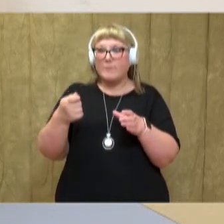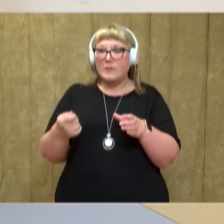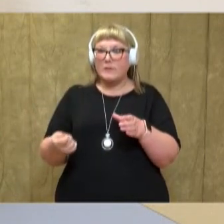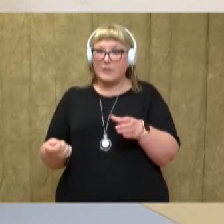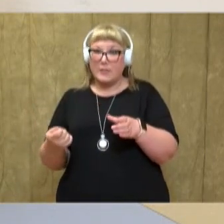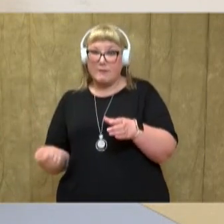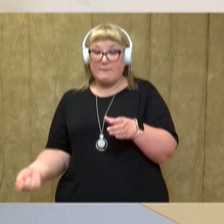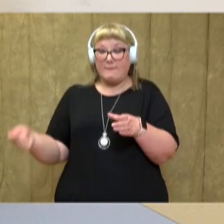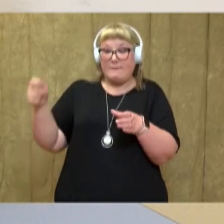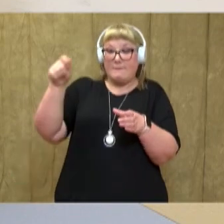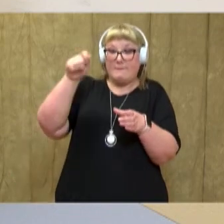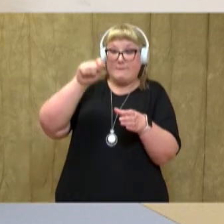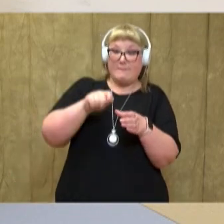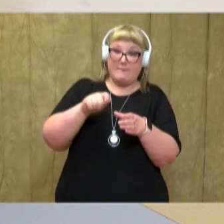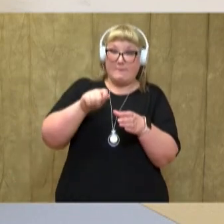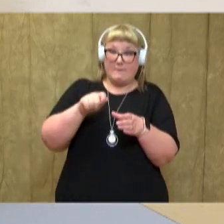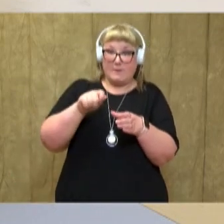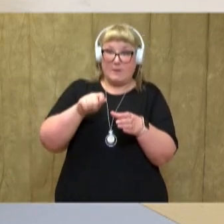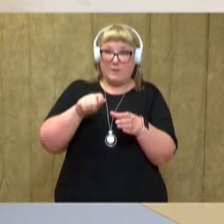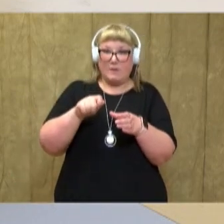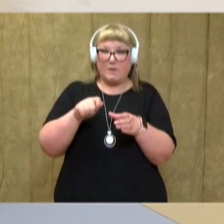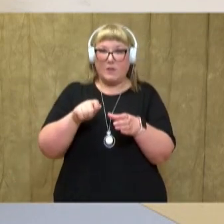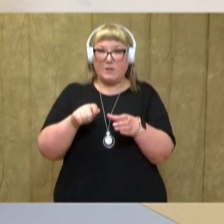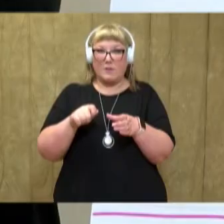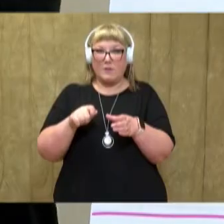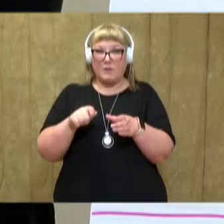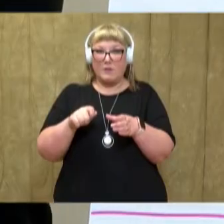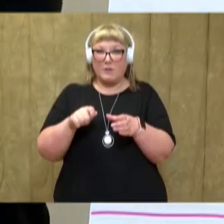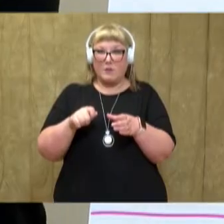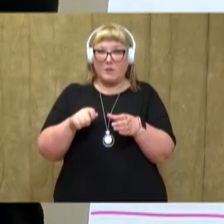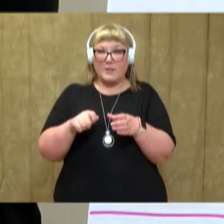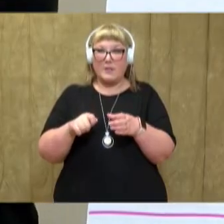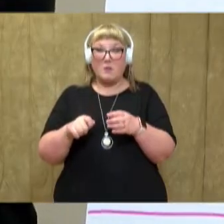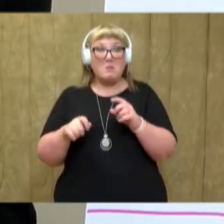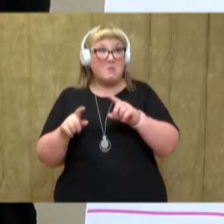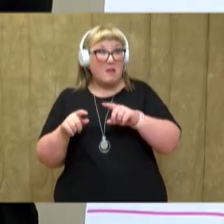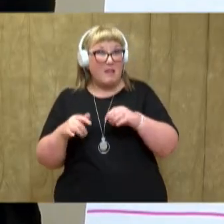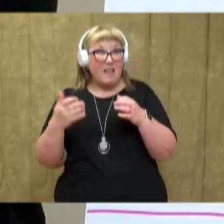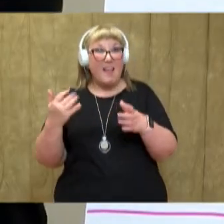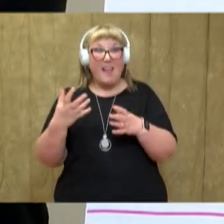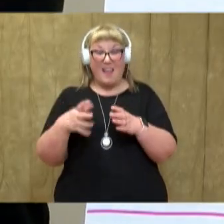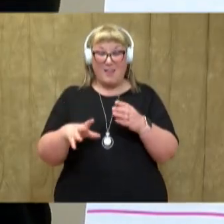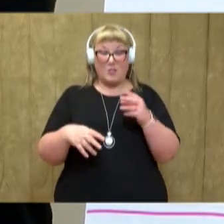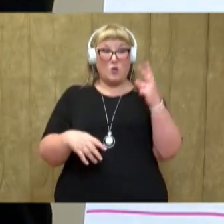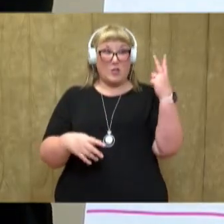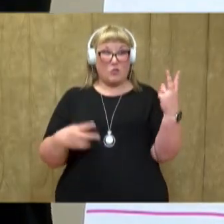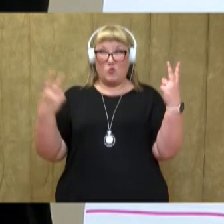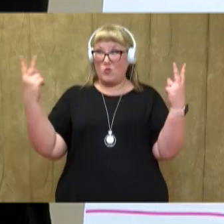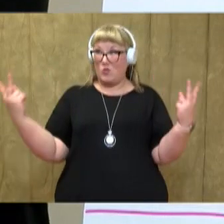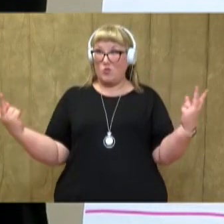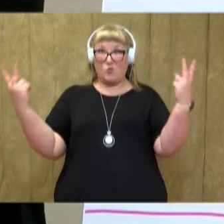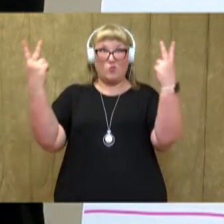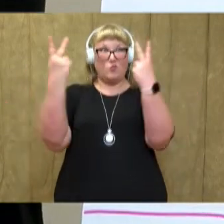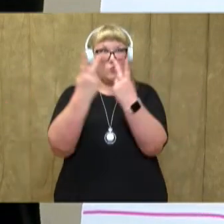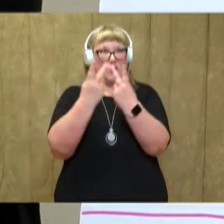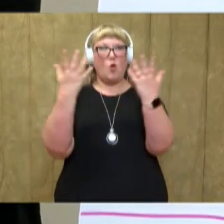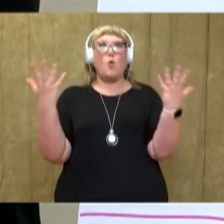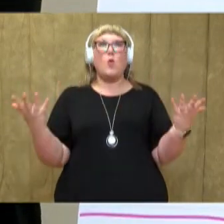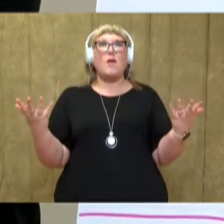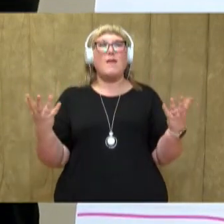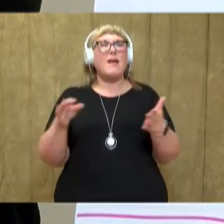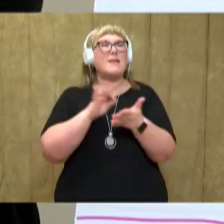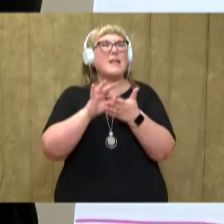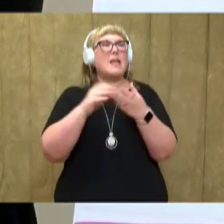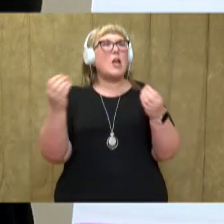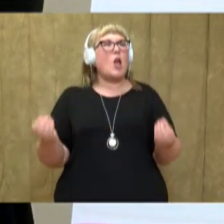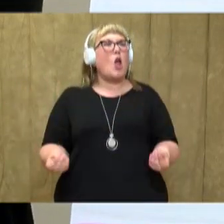This looks like some kind of maybe chocolate chip cookie dough. All right, so I've added 2 more to my cup. Now let's count and